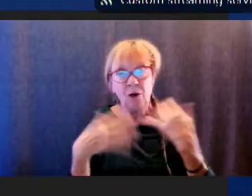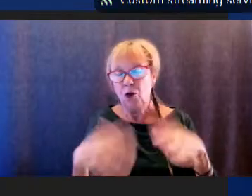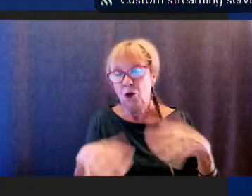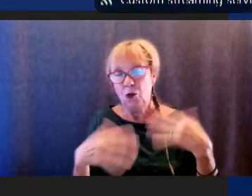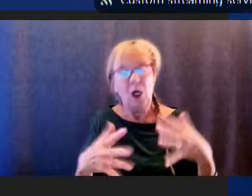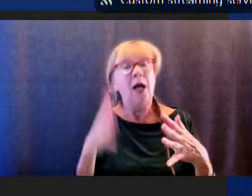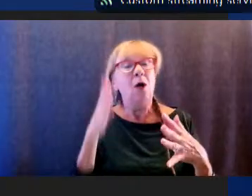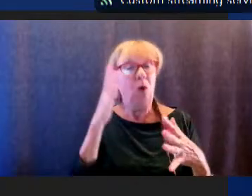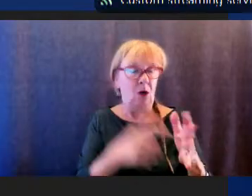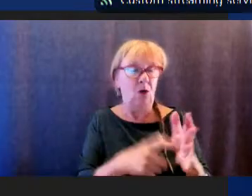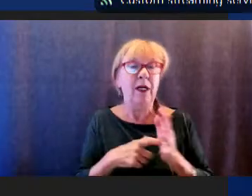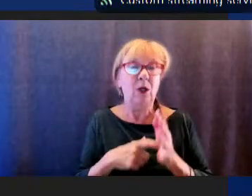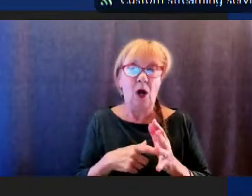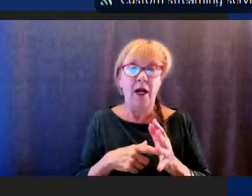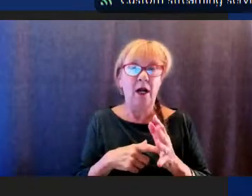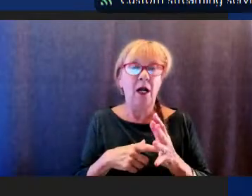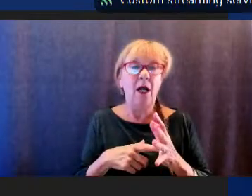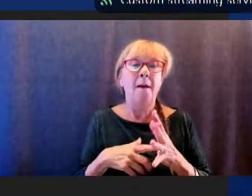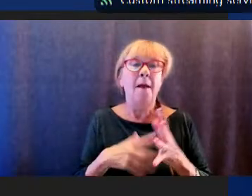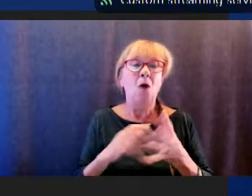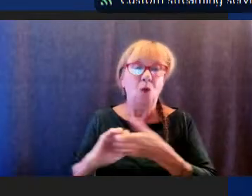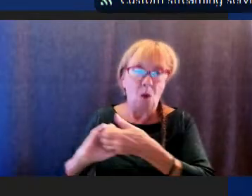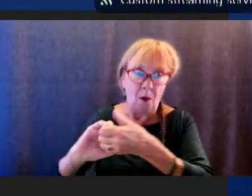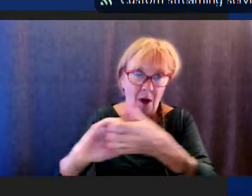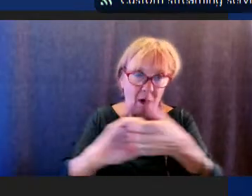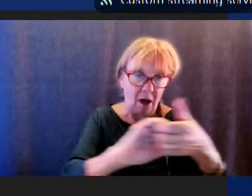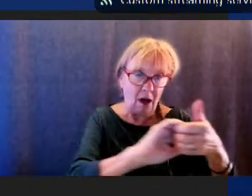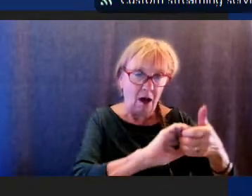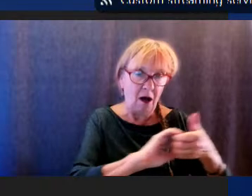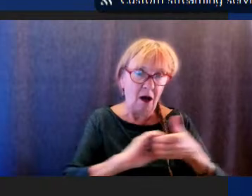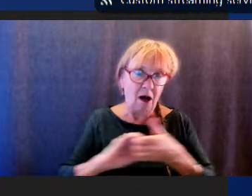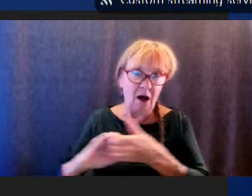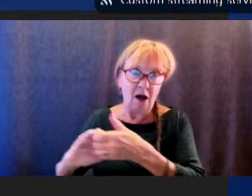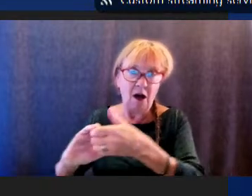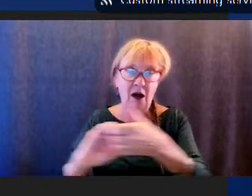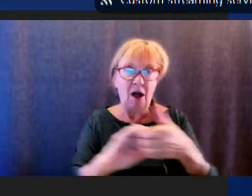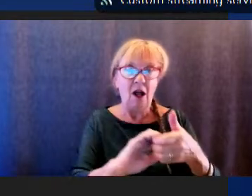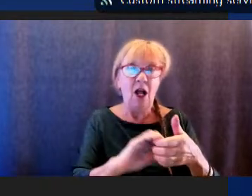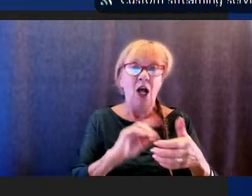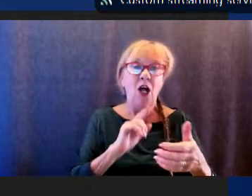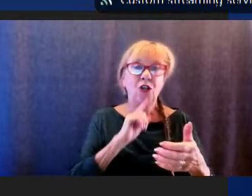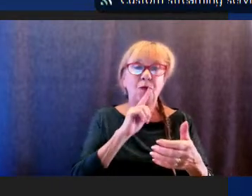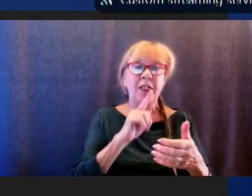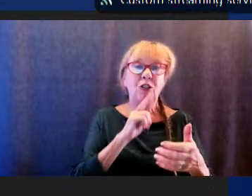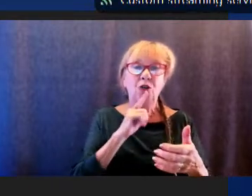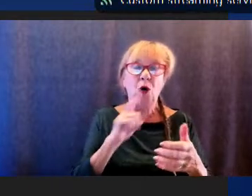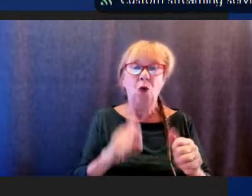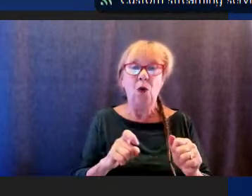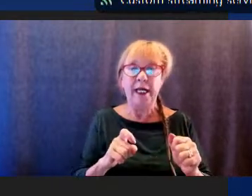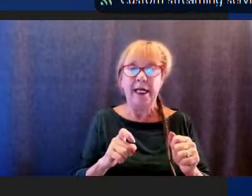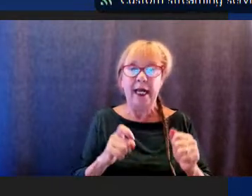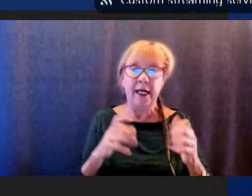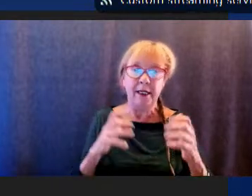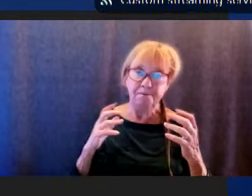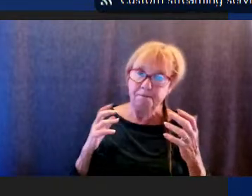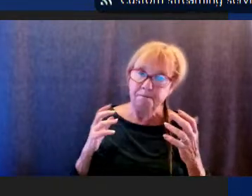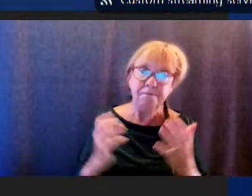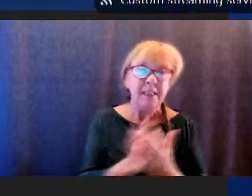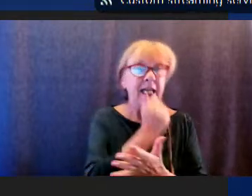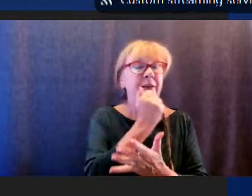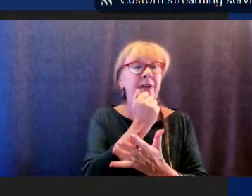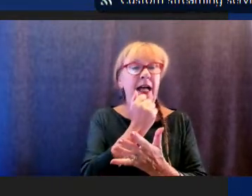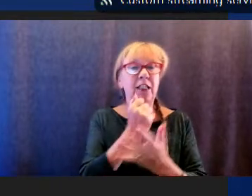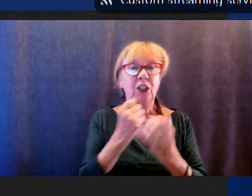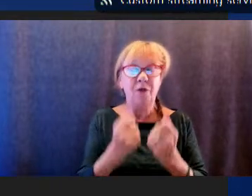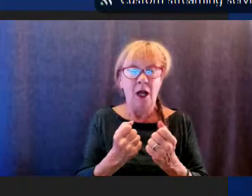will require close coordination to ensure that we can leverage economies of scale to drastically reduce the cost